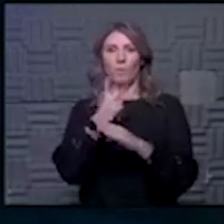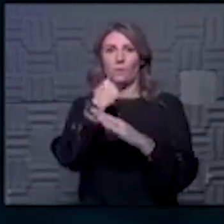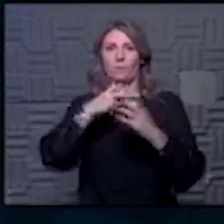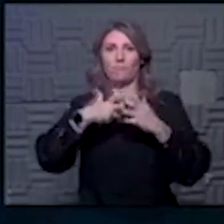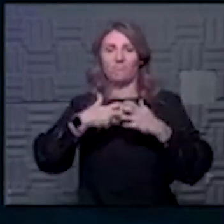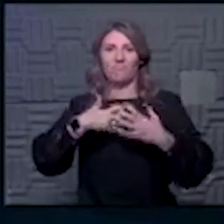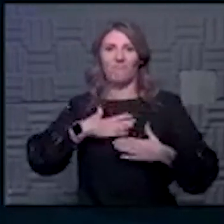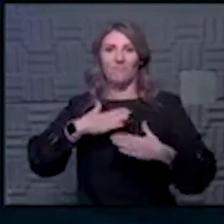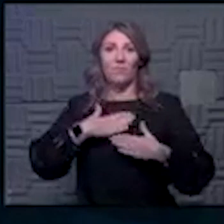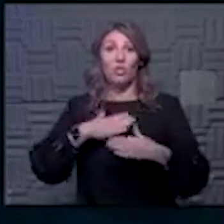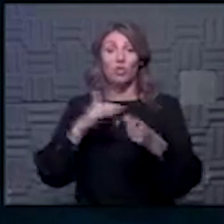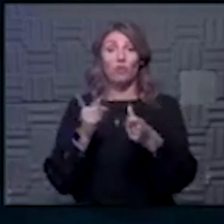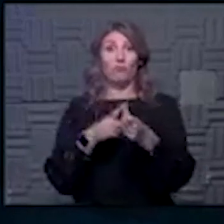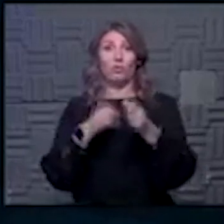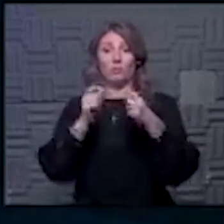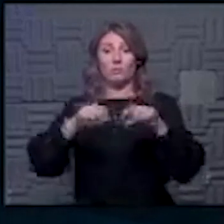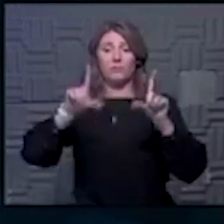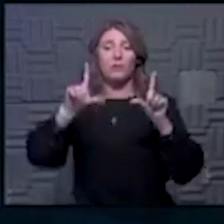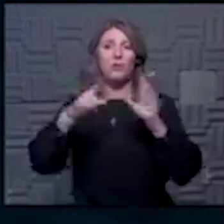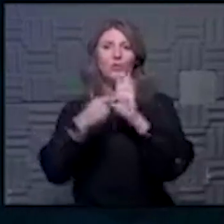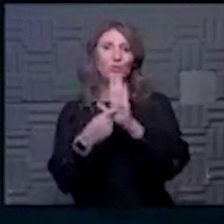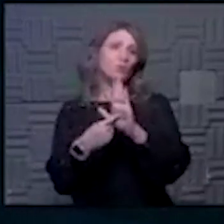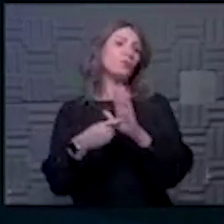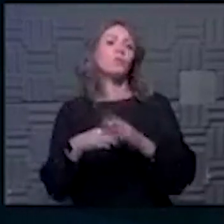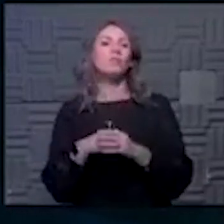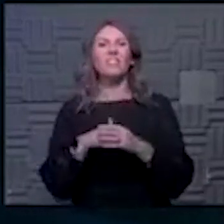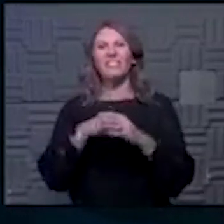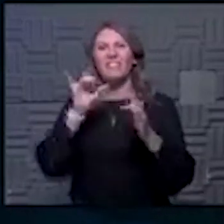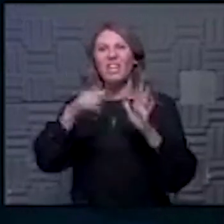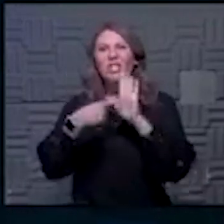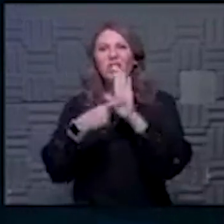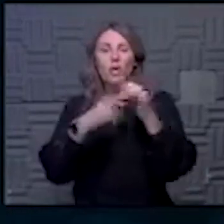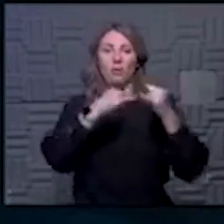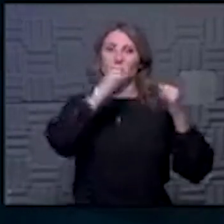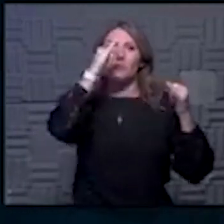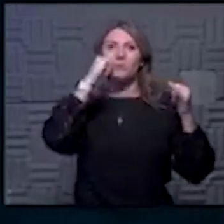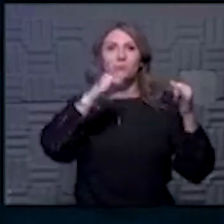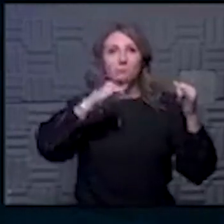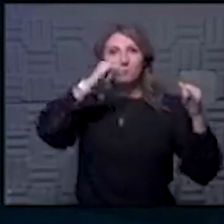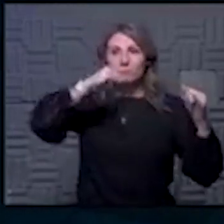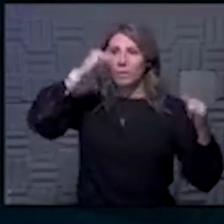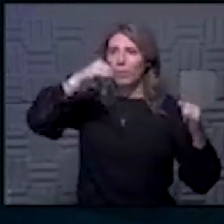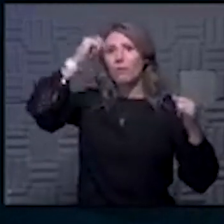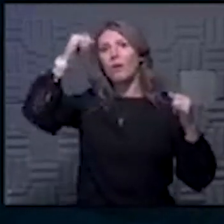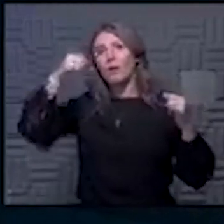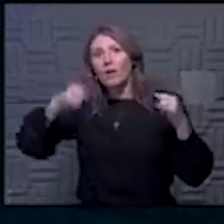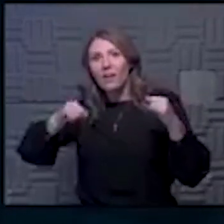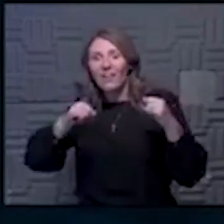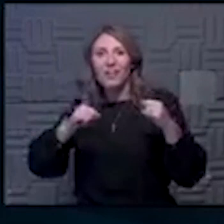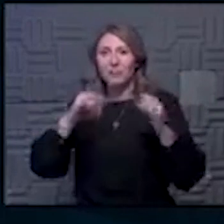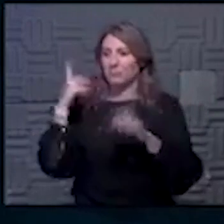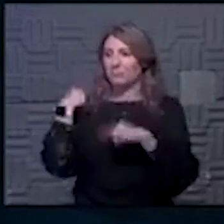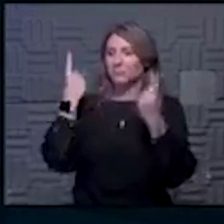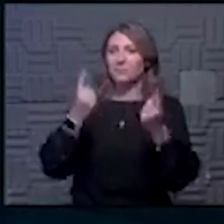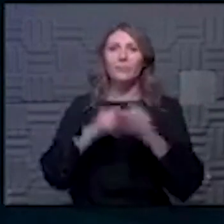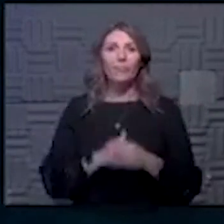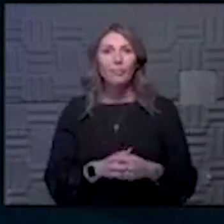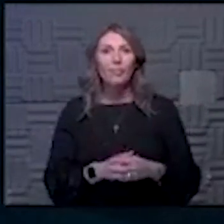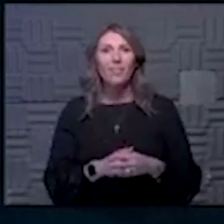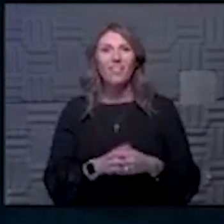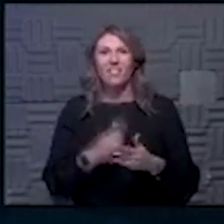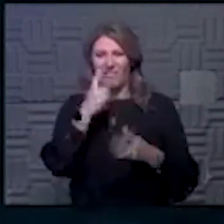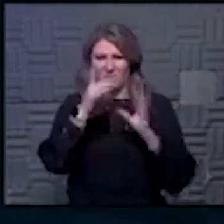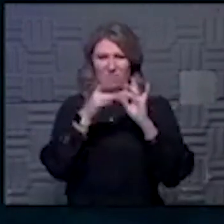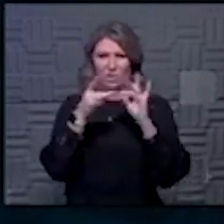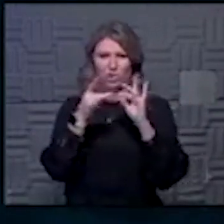that I'm showing basically shows the roller coaster of our inpatient numbers over time. And I think, as already mentioned, we